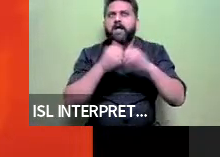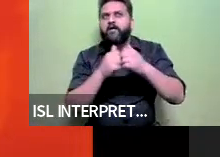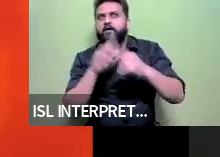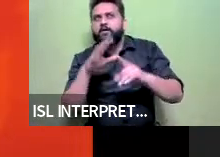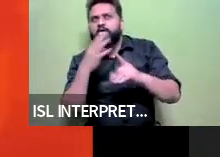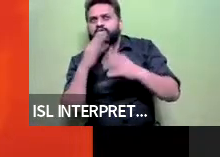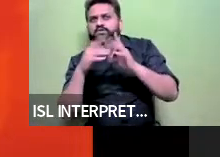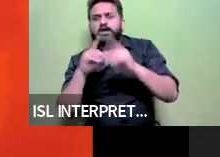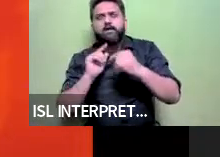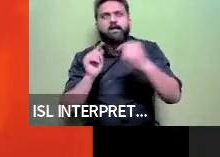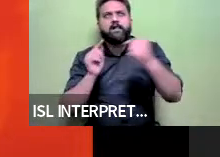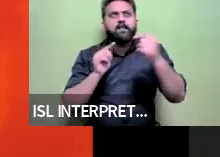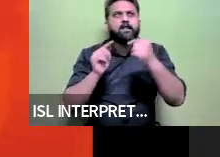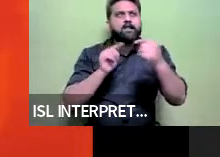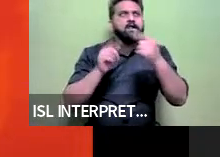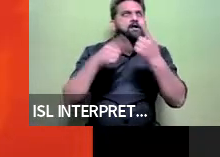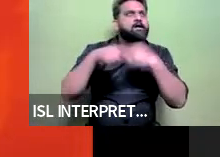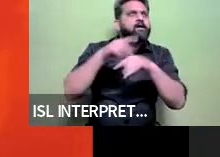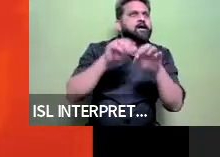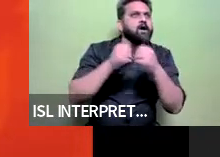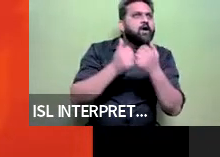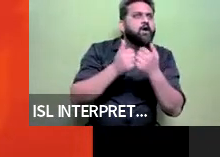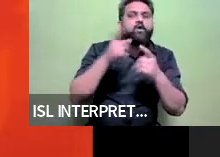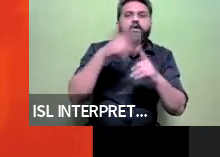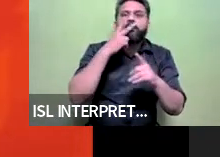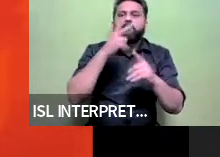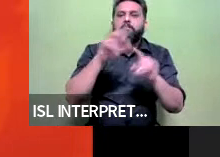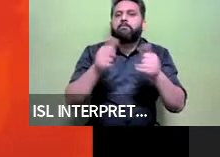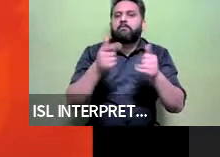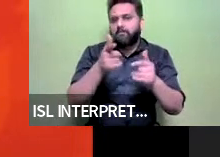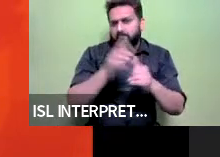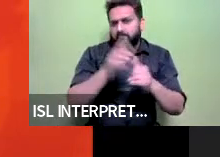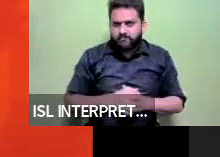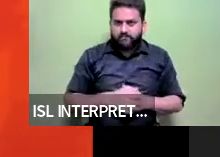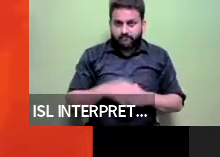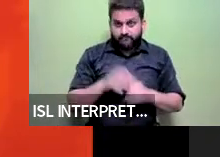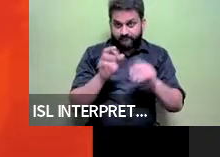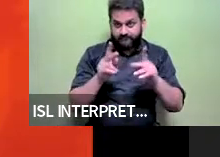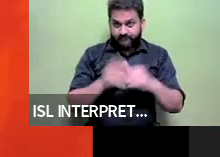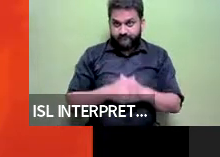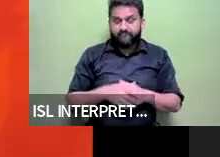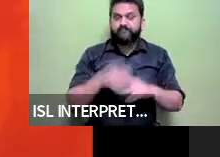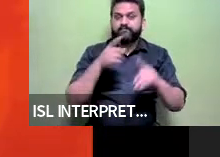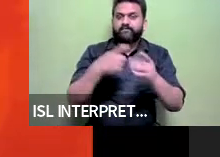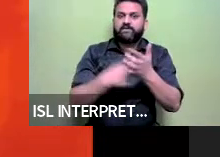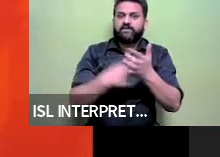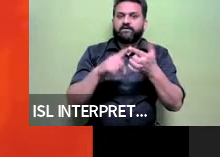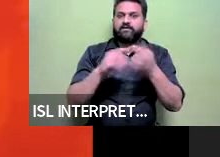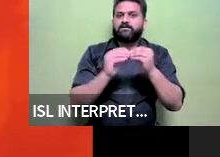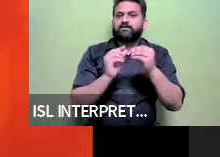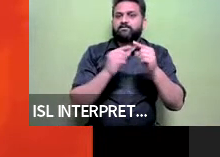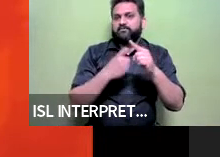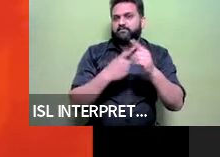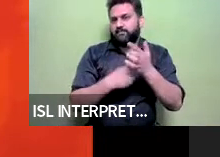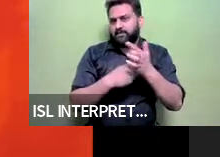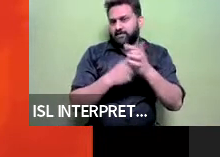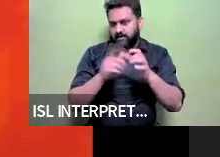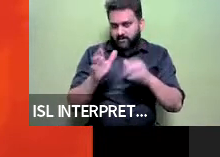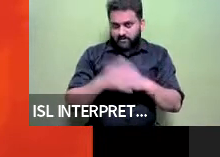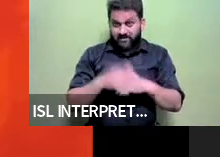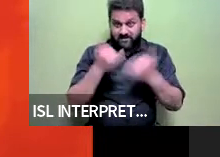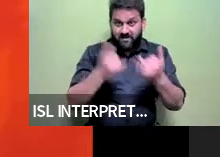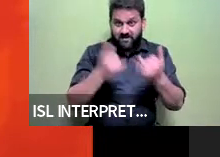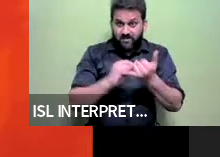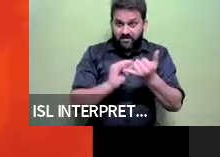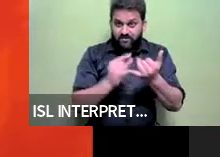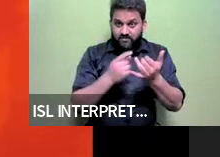students do, how the mooters have done. You will see that one. Okay, so that's the rebuttal. Sur-rebuttal, according to me,